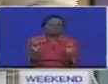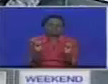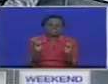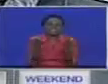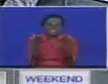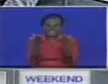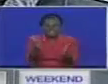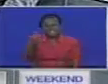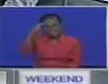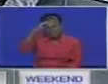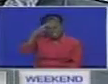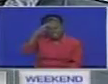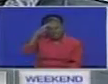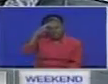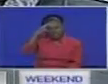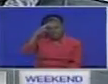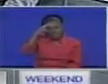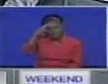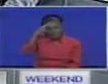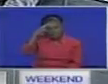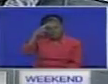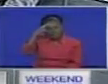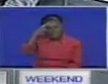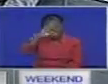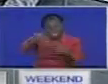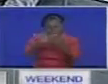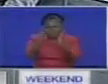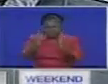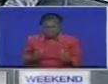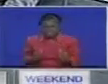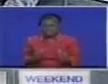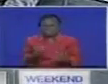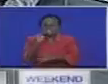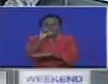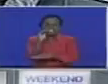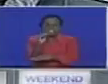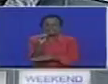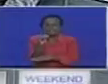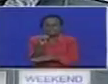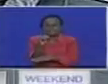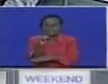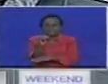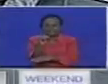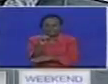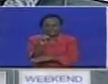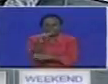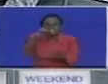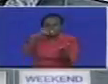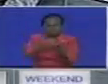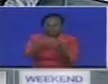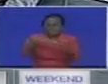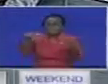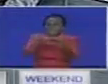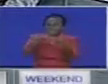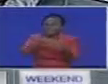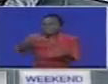is the reason. And that is the reason yes. why we yes, are all that, disappointed. That everybody yes. is disappointed. Yes. No, but including members. But including members from other